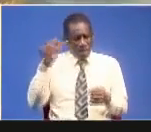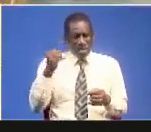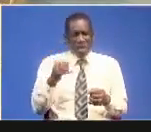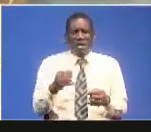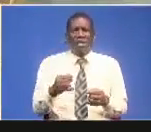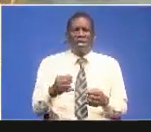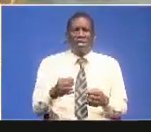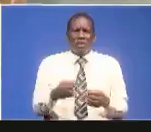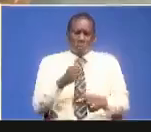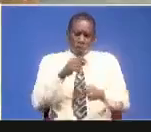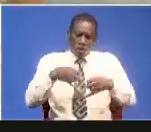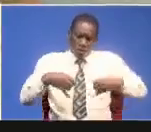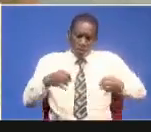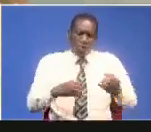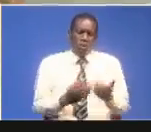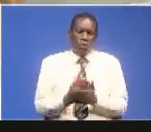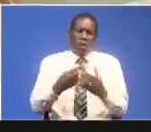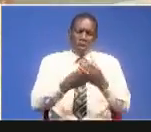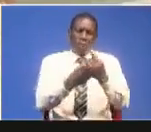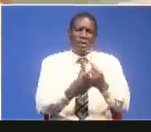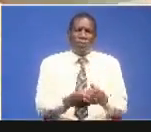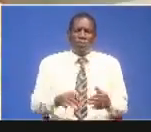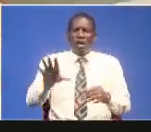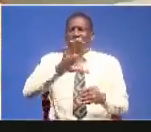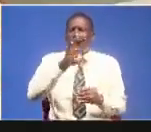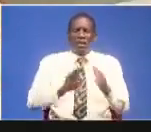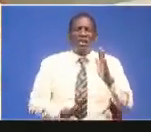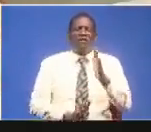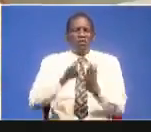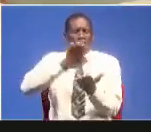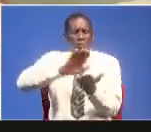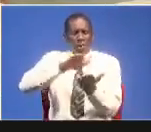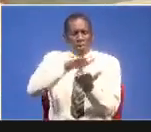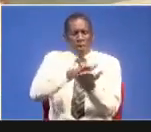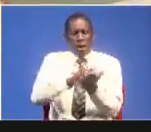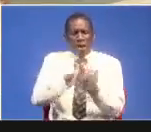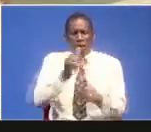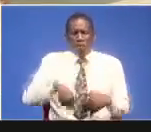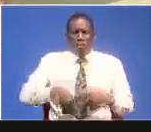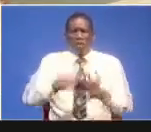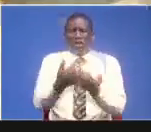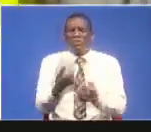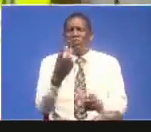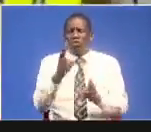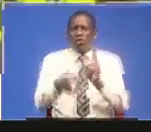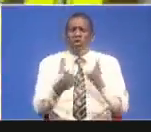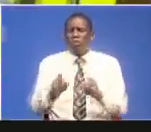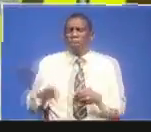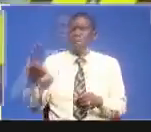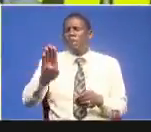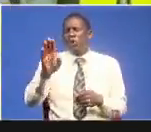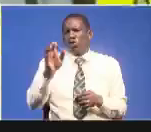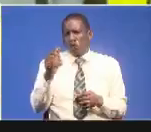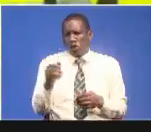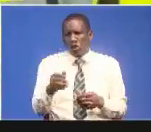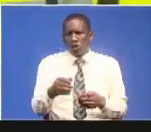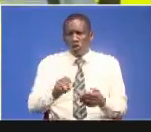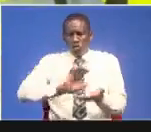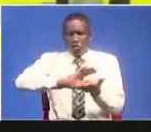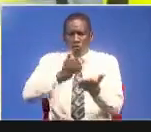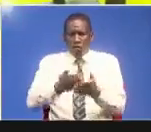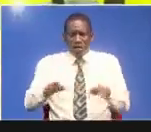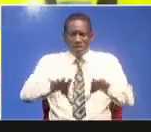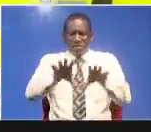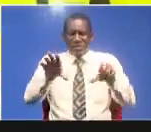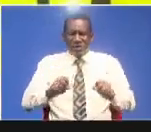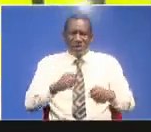forward through a partnership with the Africa Development Bank, which provided some 22 billion shillings to fund the system's